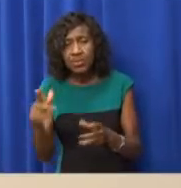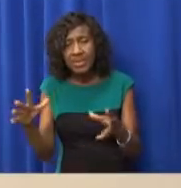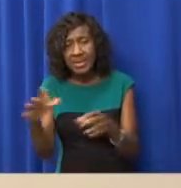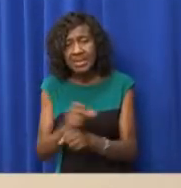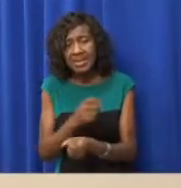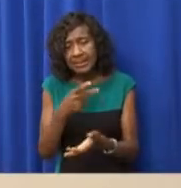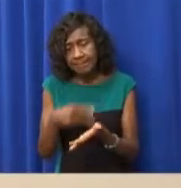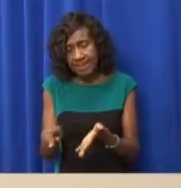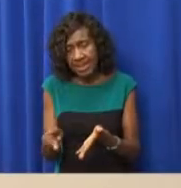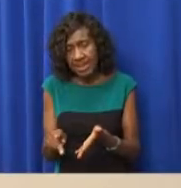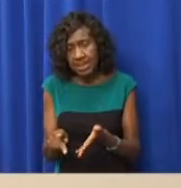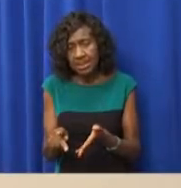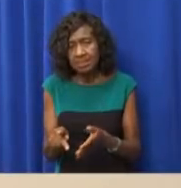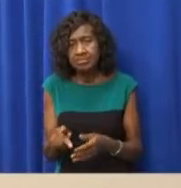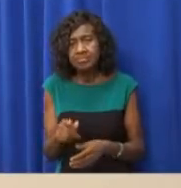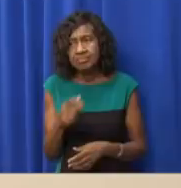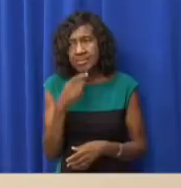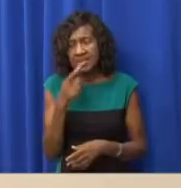resolved.